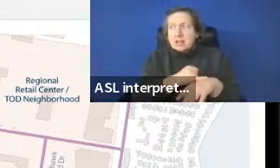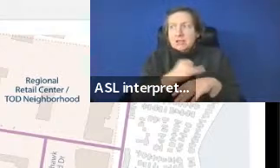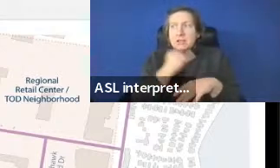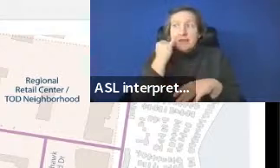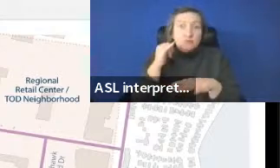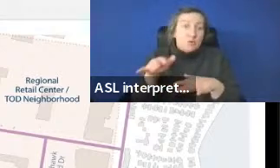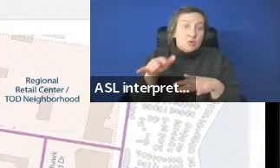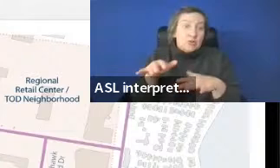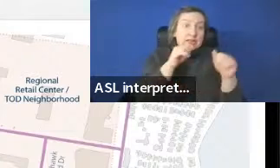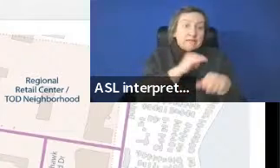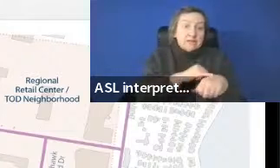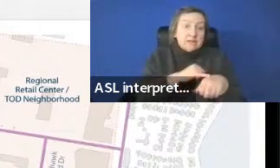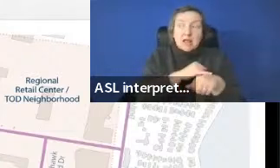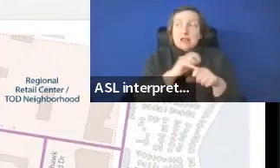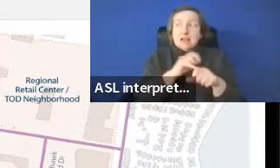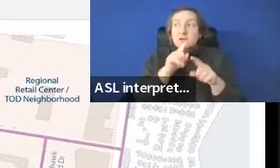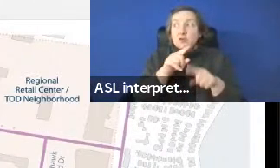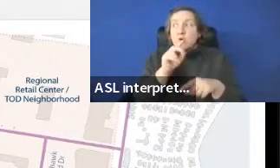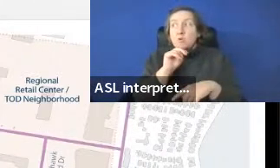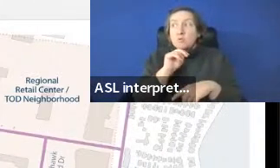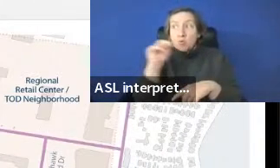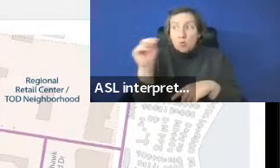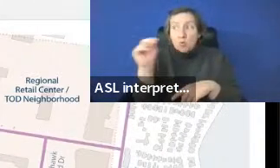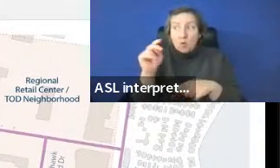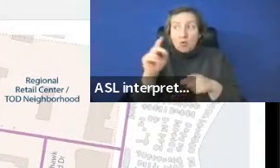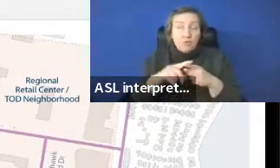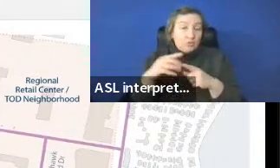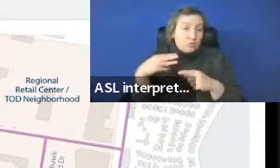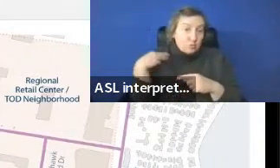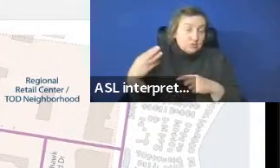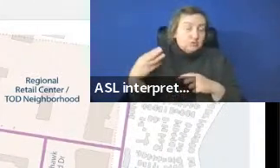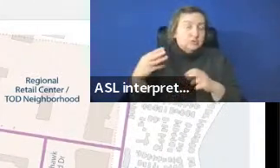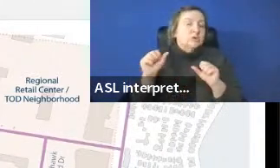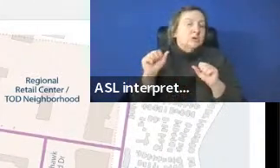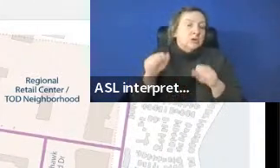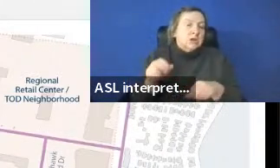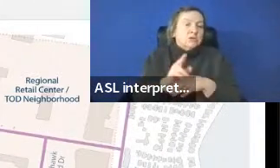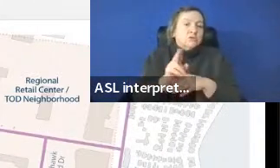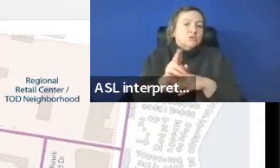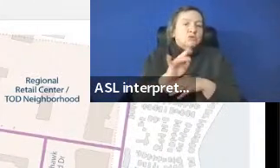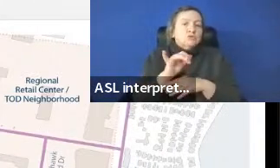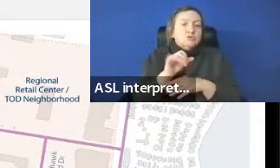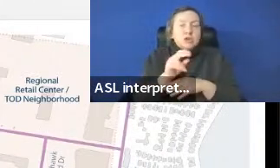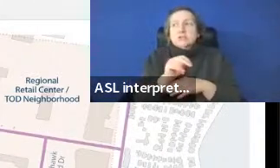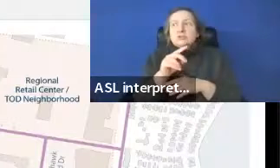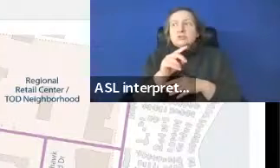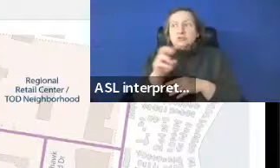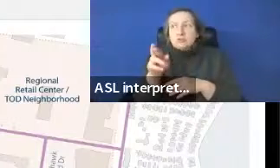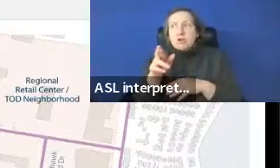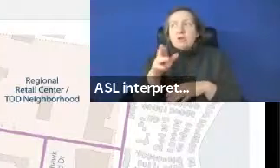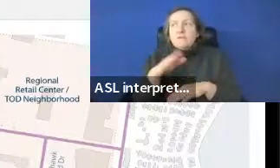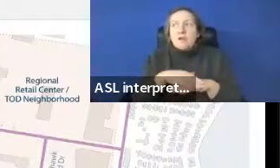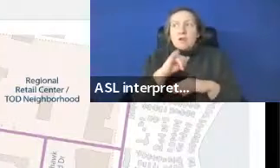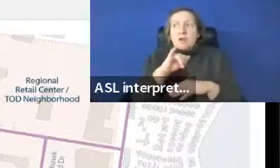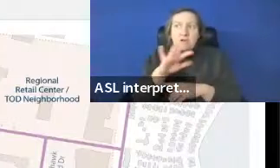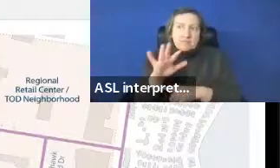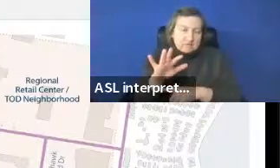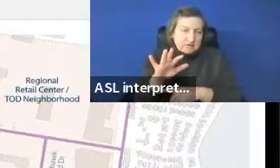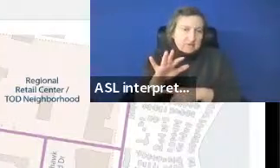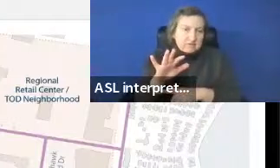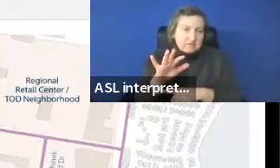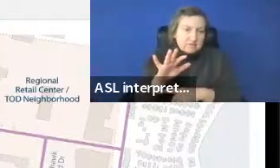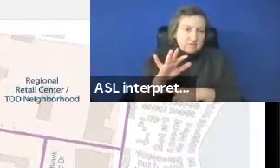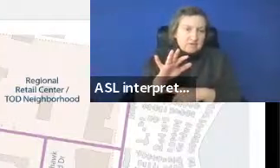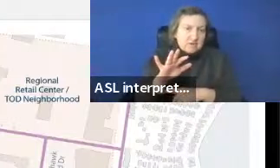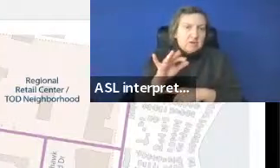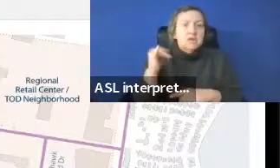and going north to Washington, you also use Jansen Drive to get onto I-5. If